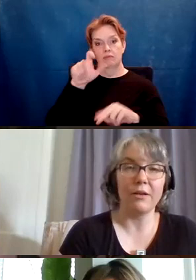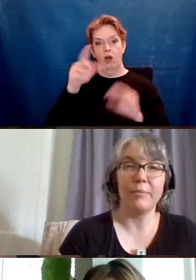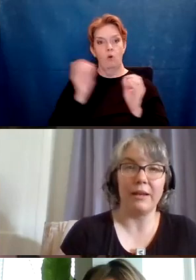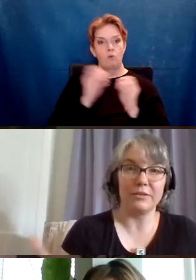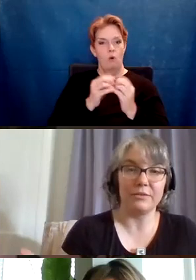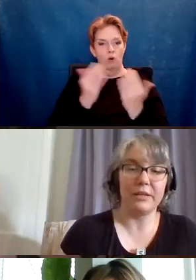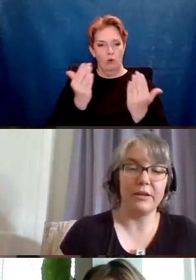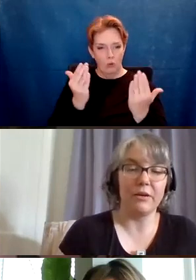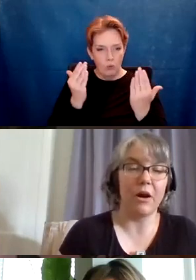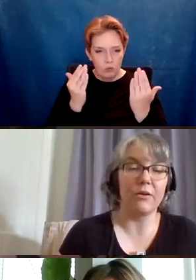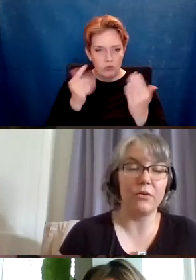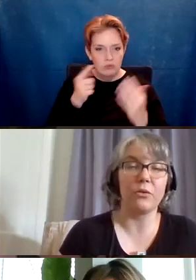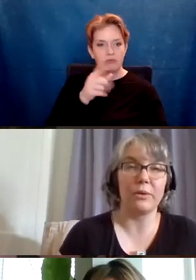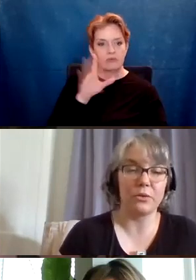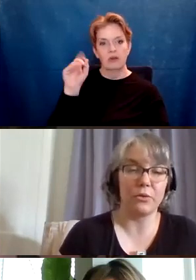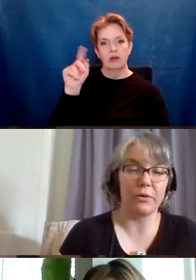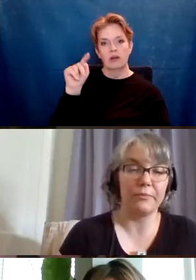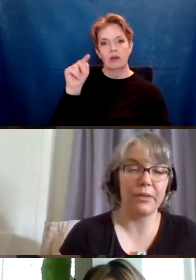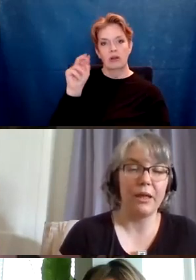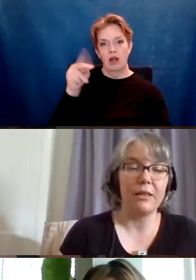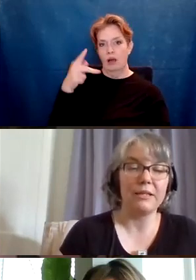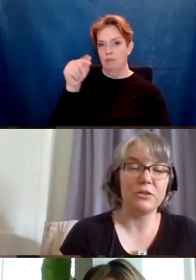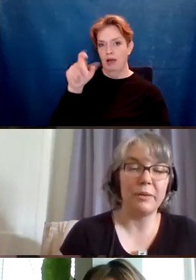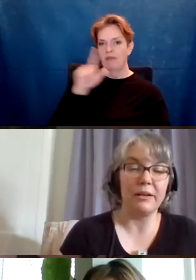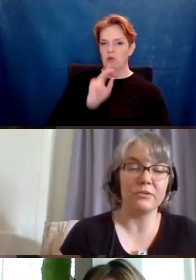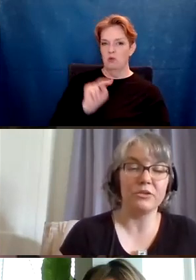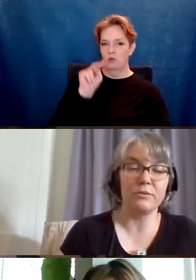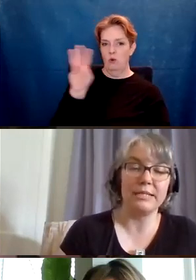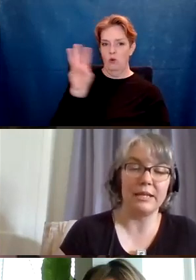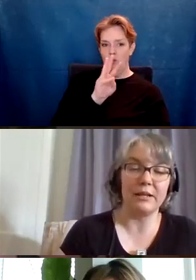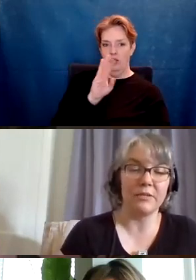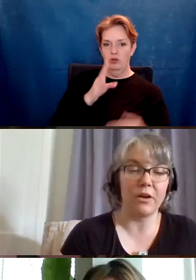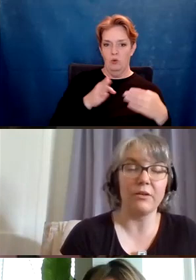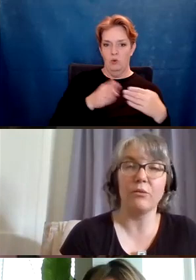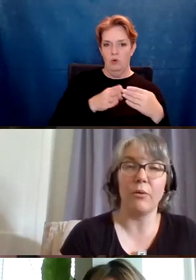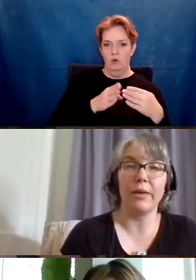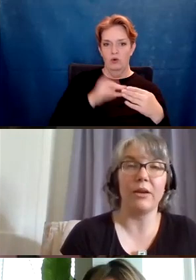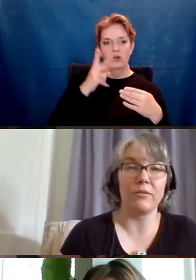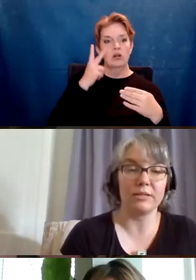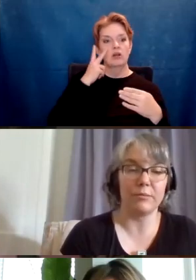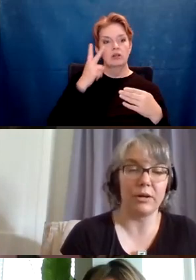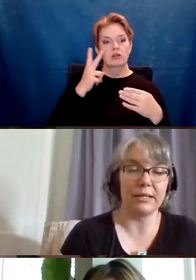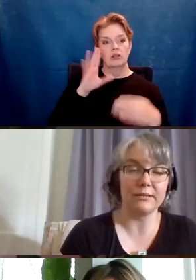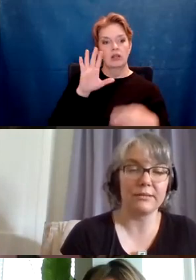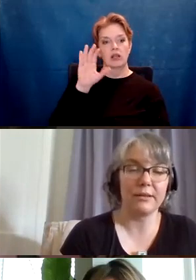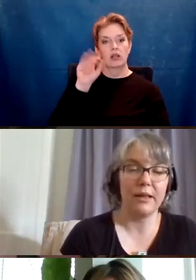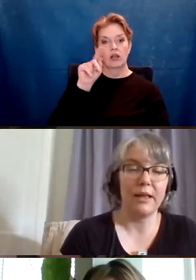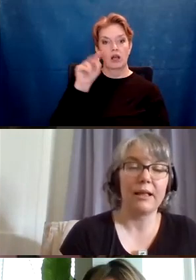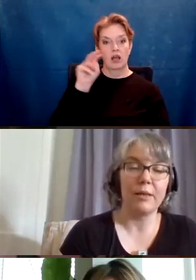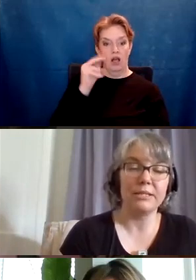The cotton panels you see here are in the northwest corner. These 2 panels show details of the cotton growing and harvesting